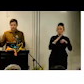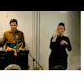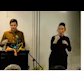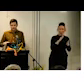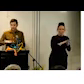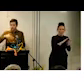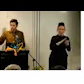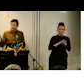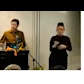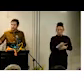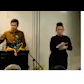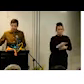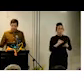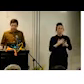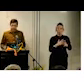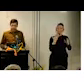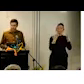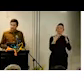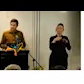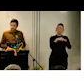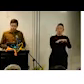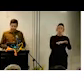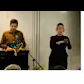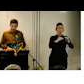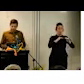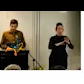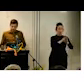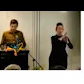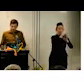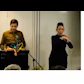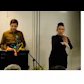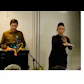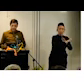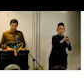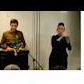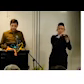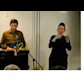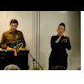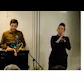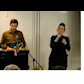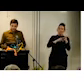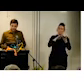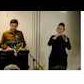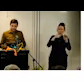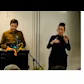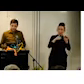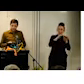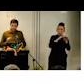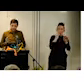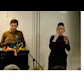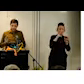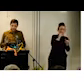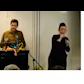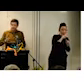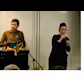the wave itself as the slow oscillation of the outer part of the brain, the neocortex. Well, in younger adults, the